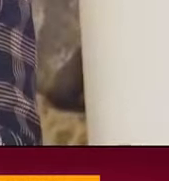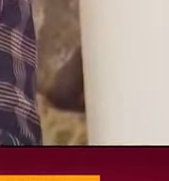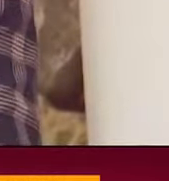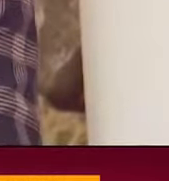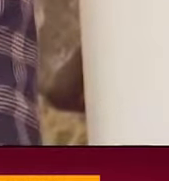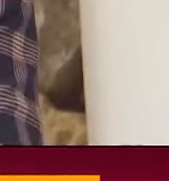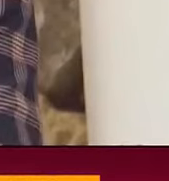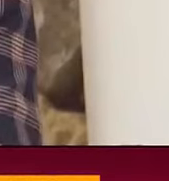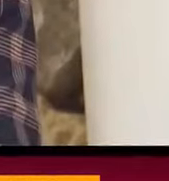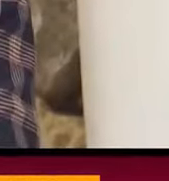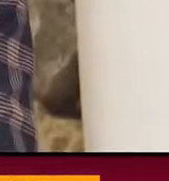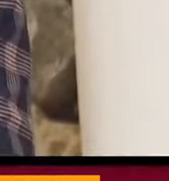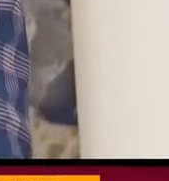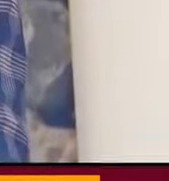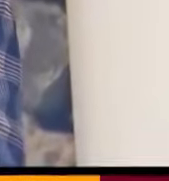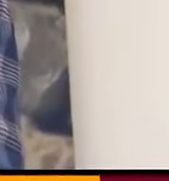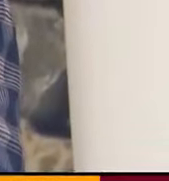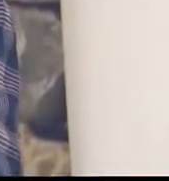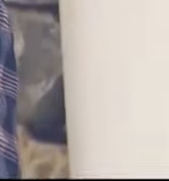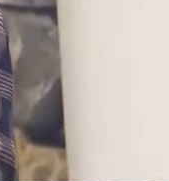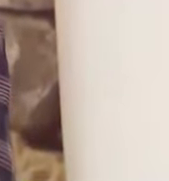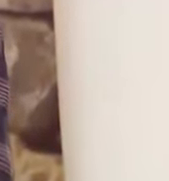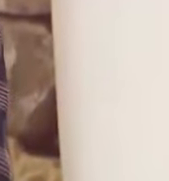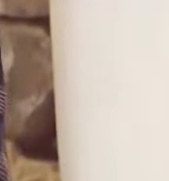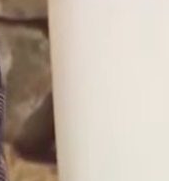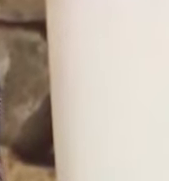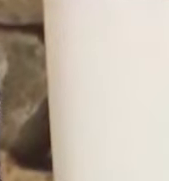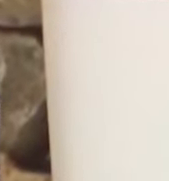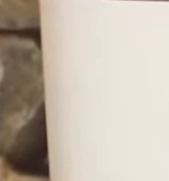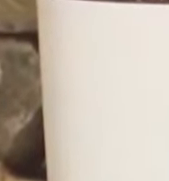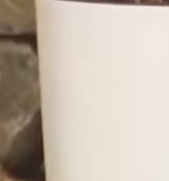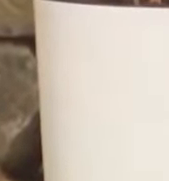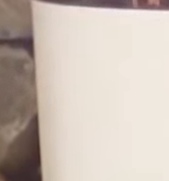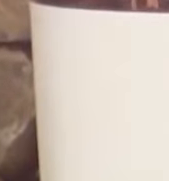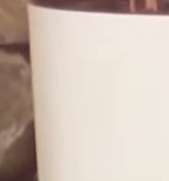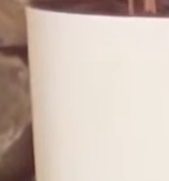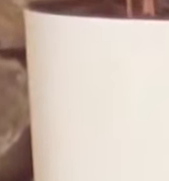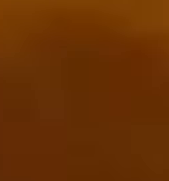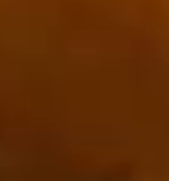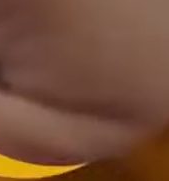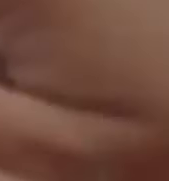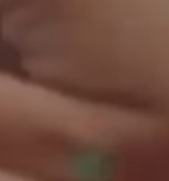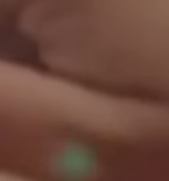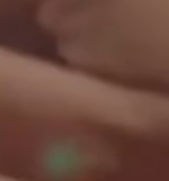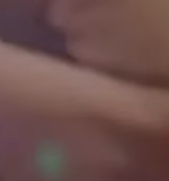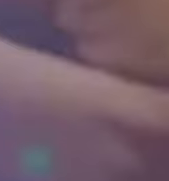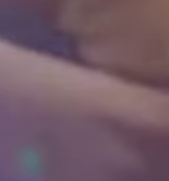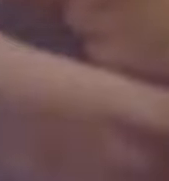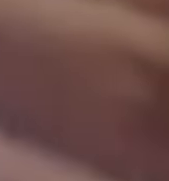been portrayed nayilethwa lakubani yabona yenze ukuthi abantu babe offended.